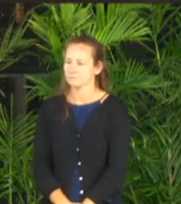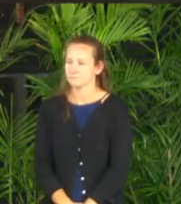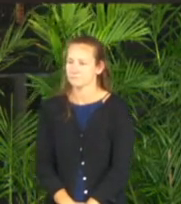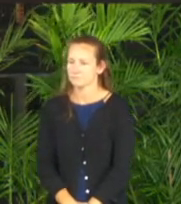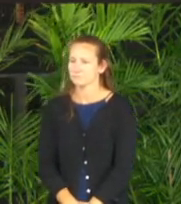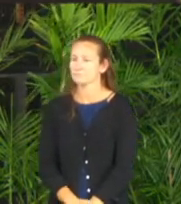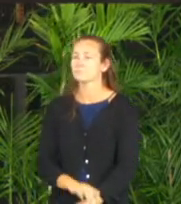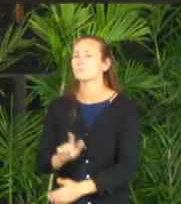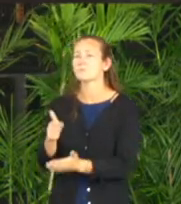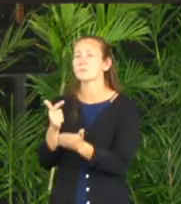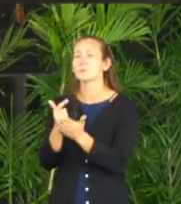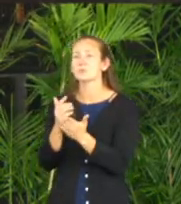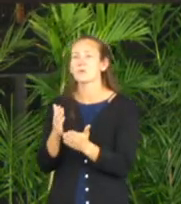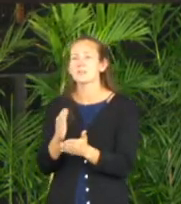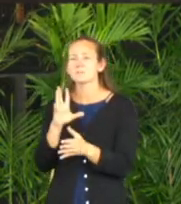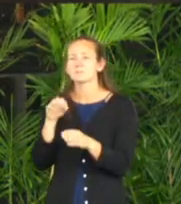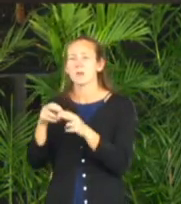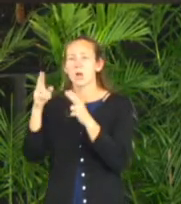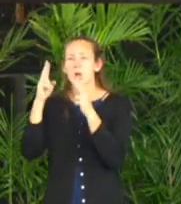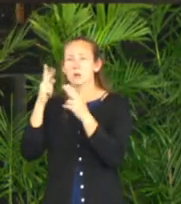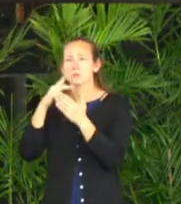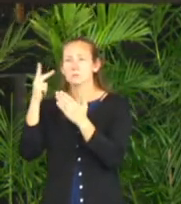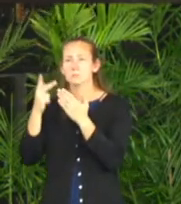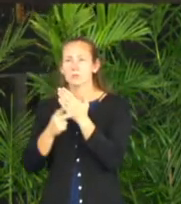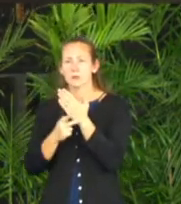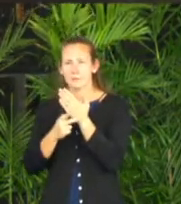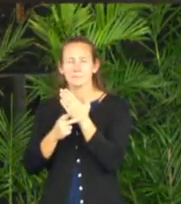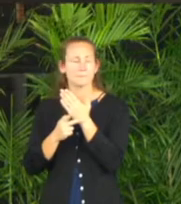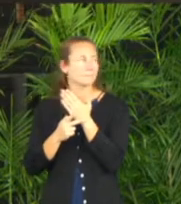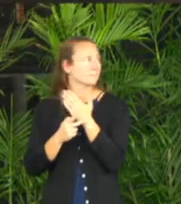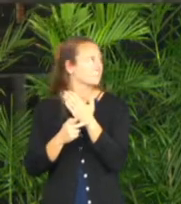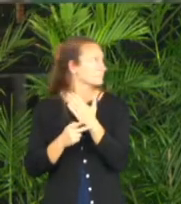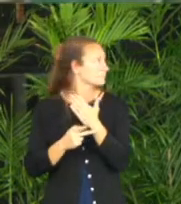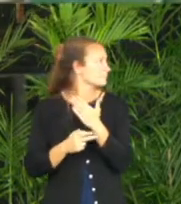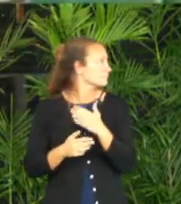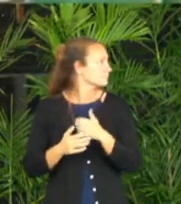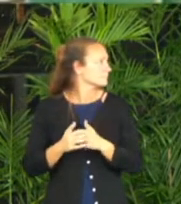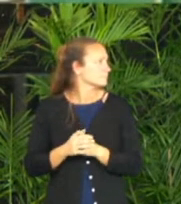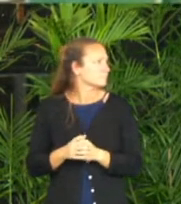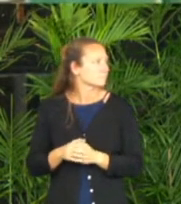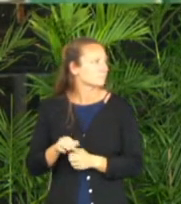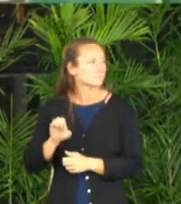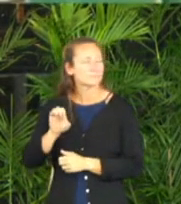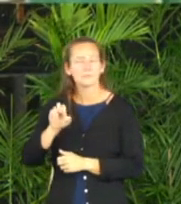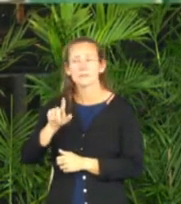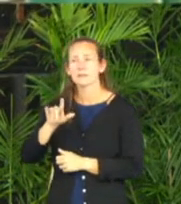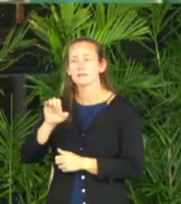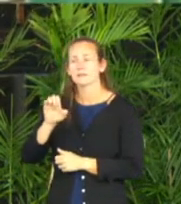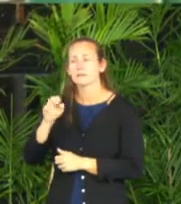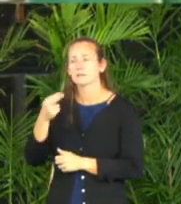For the graduates of the Honors Program, Elise Ara Ahuja, summa cum laude.